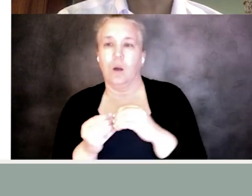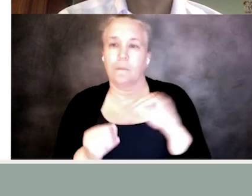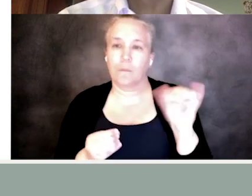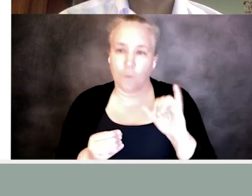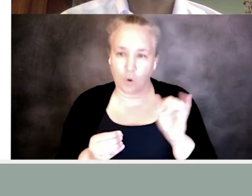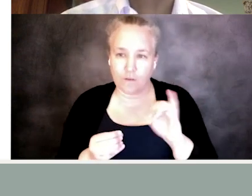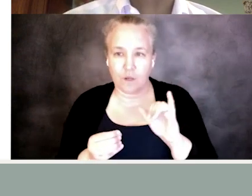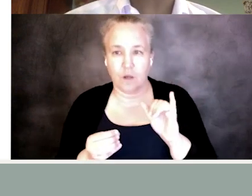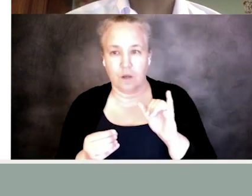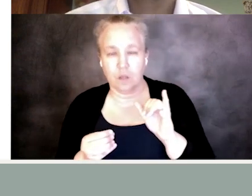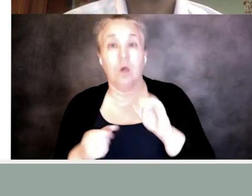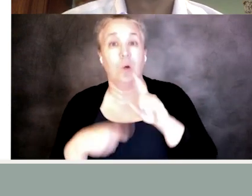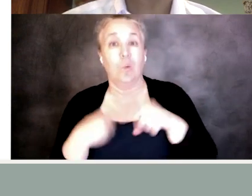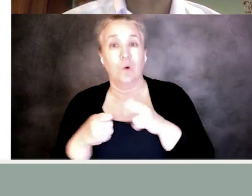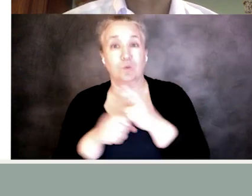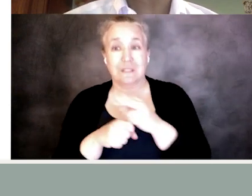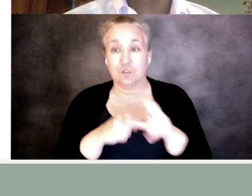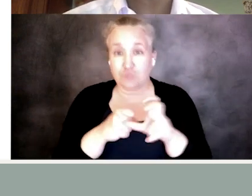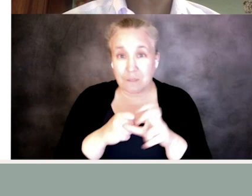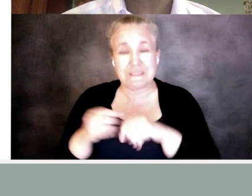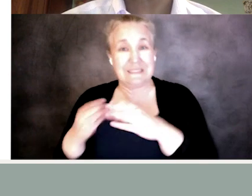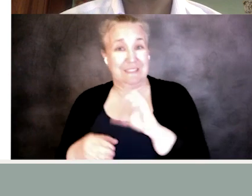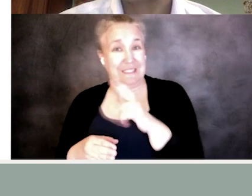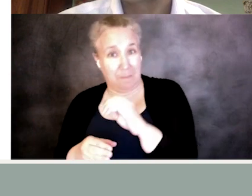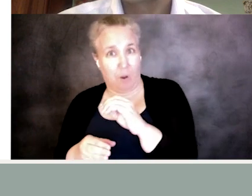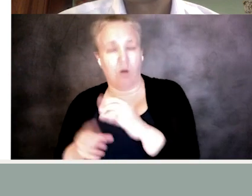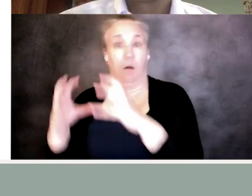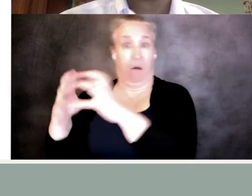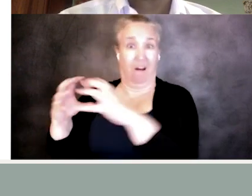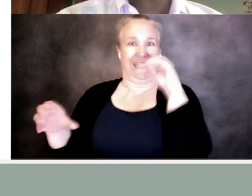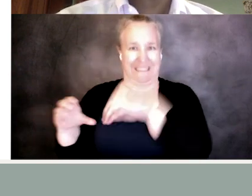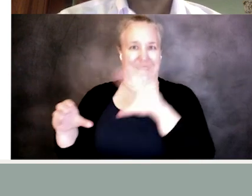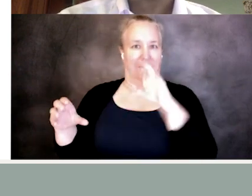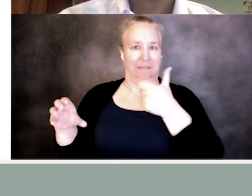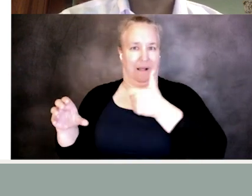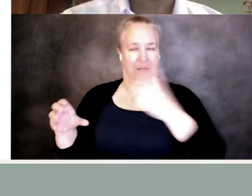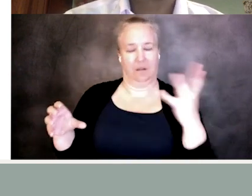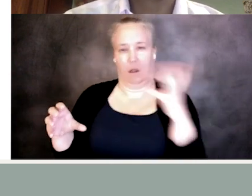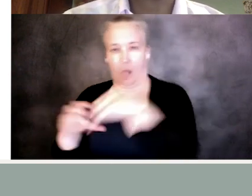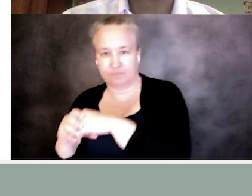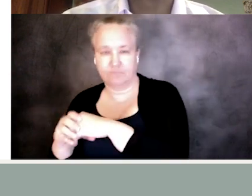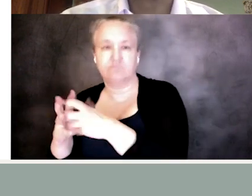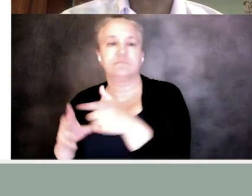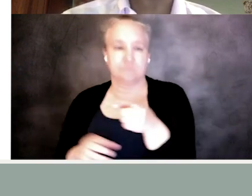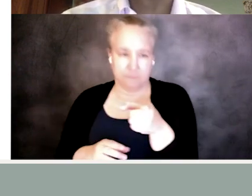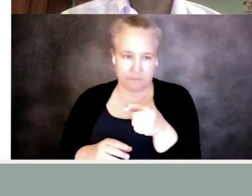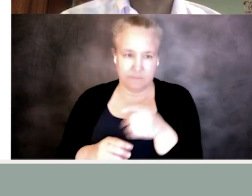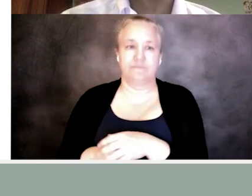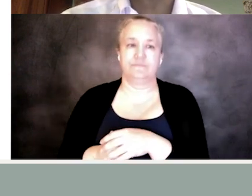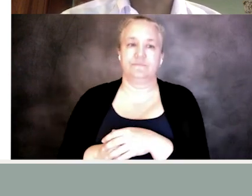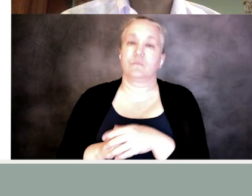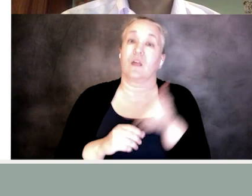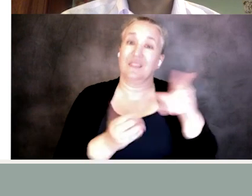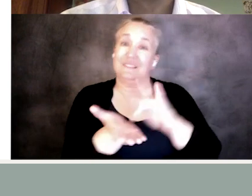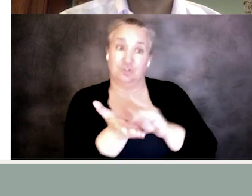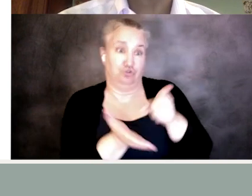with using the receptor and delivering chemotherapy into the cancer cells. Trastuzumab deruxtecan will start with this. This drug is